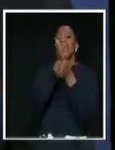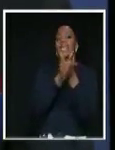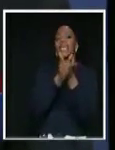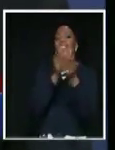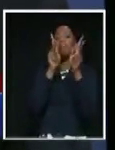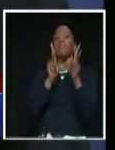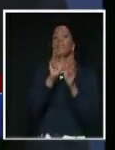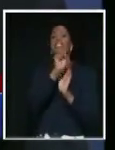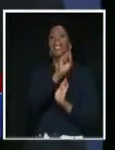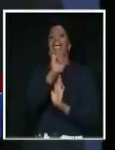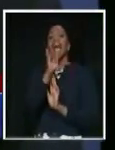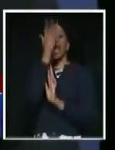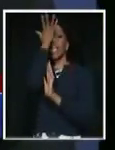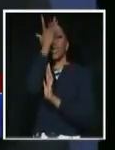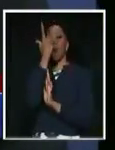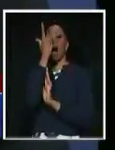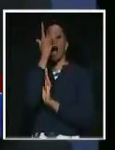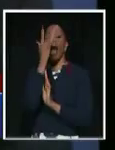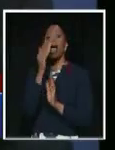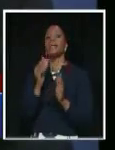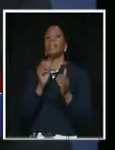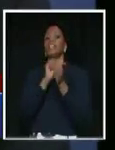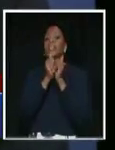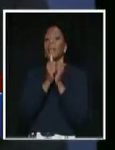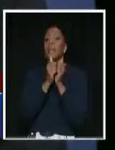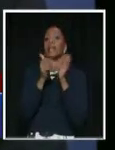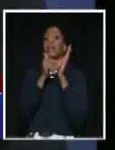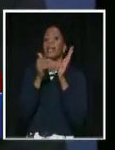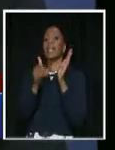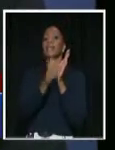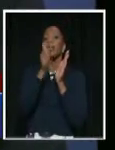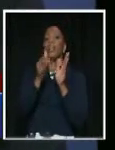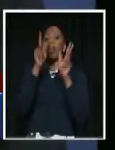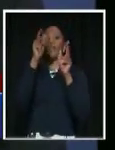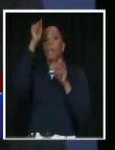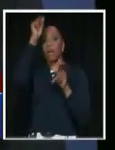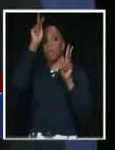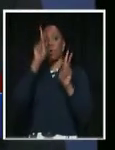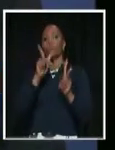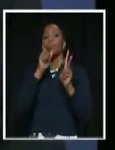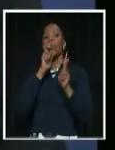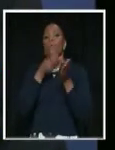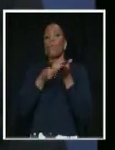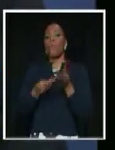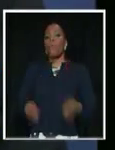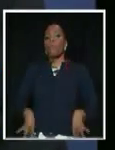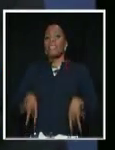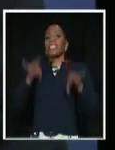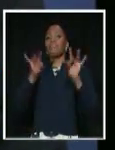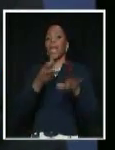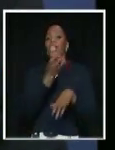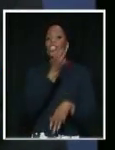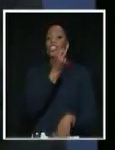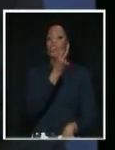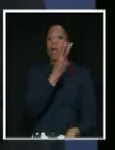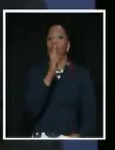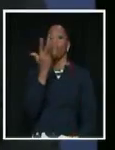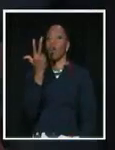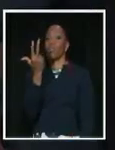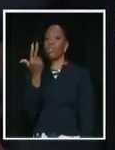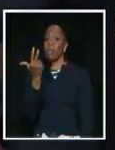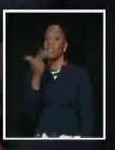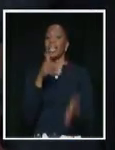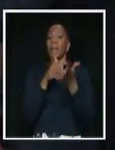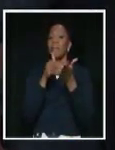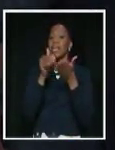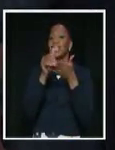running against a guy who actually ended up spending somewhere between $12 and $13 million impugning my integrity. I